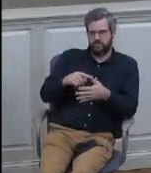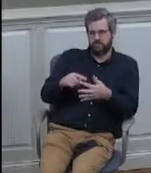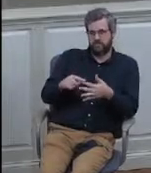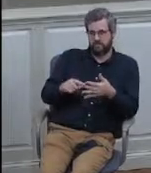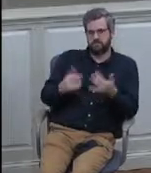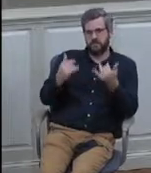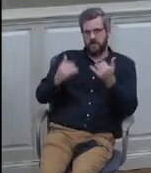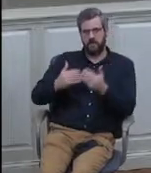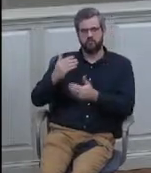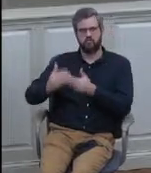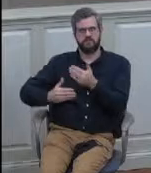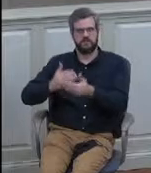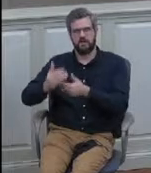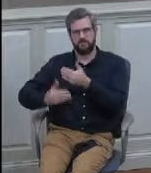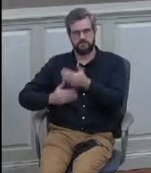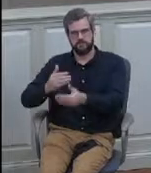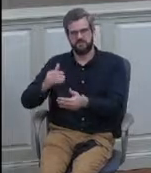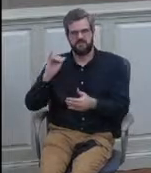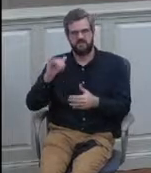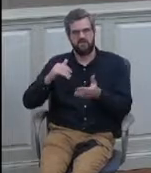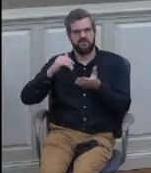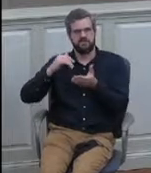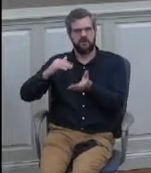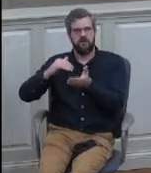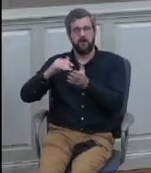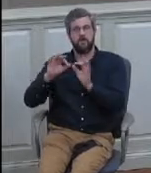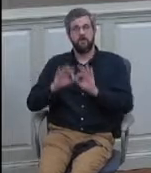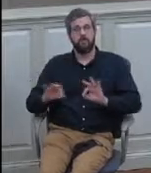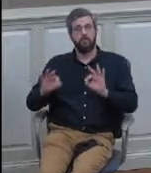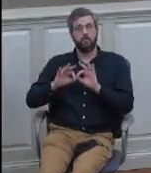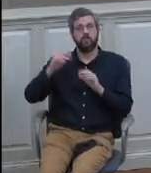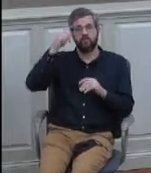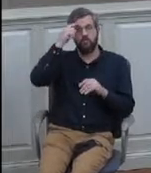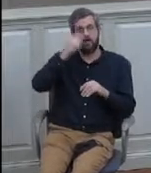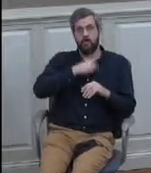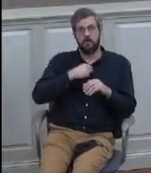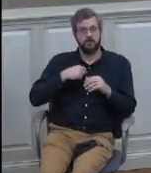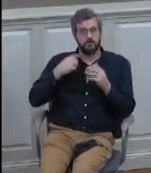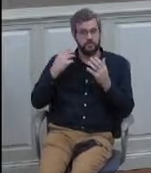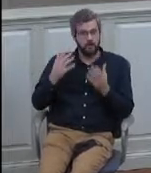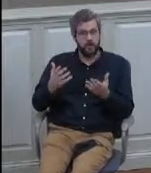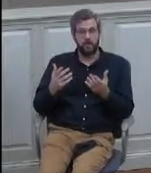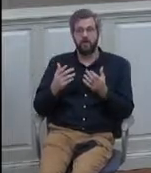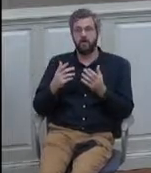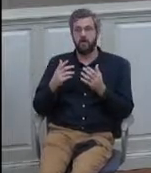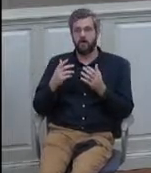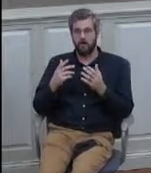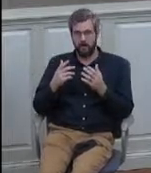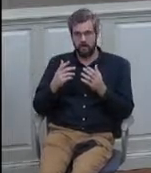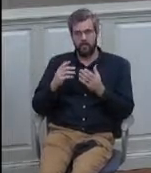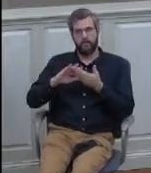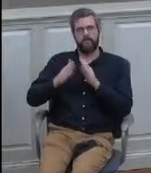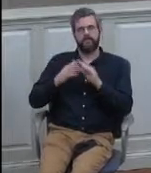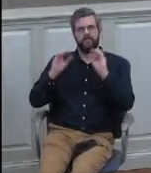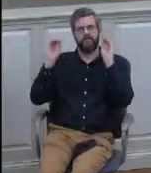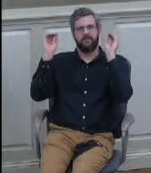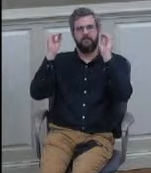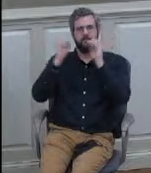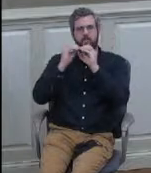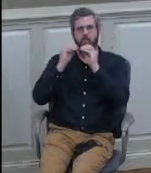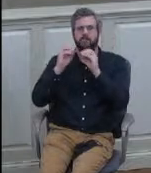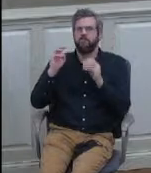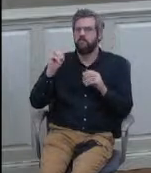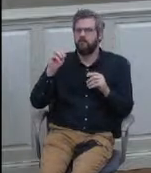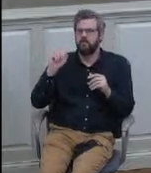the process, and that is it's really important for us, as we've talked about, continuously getting market competitive with our salaries. I